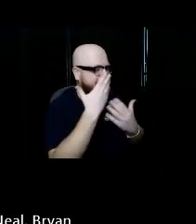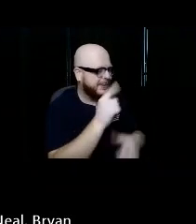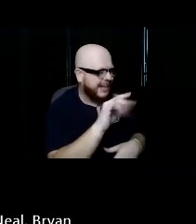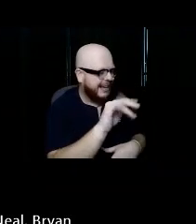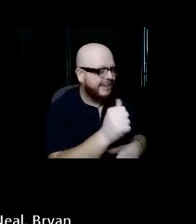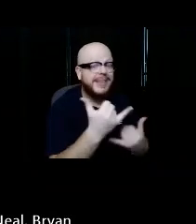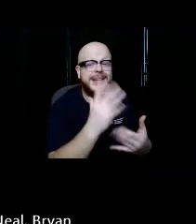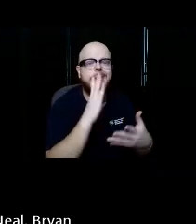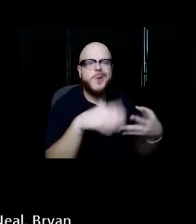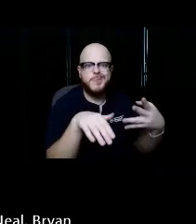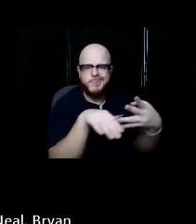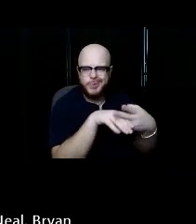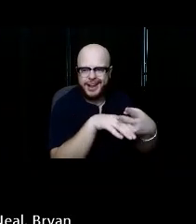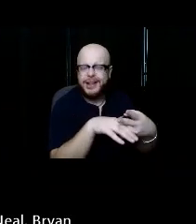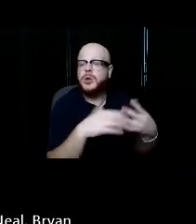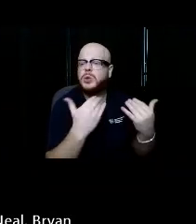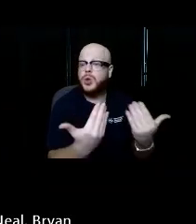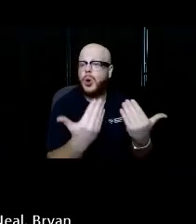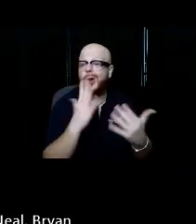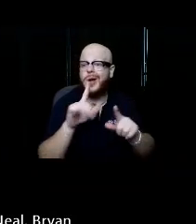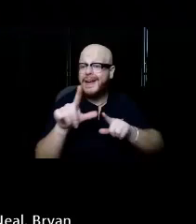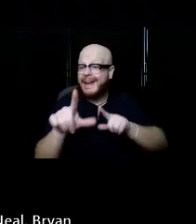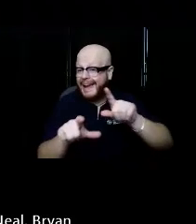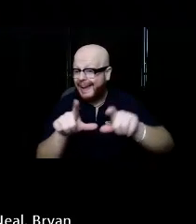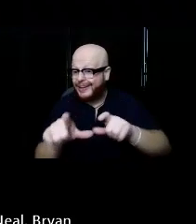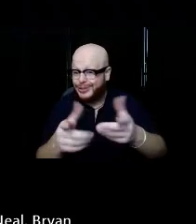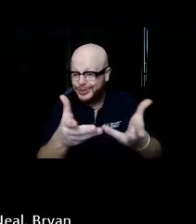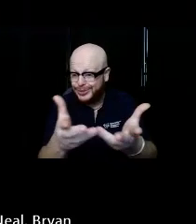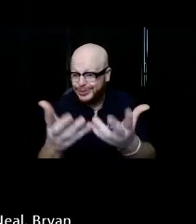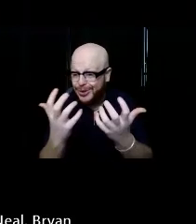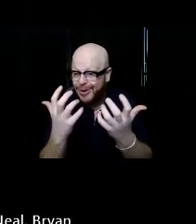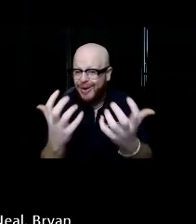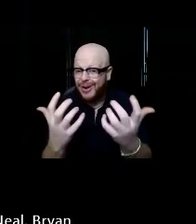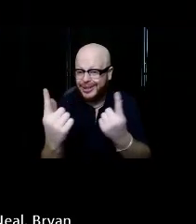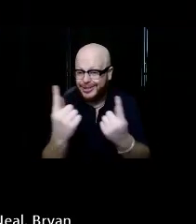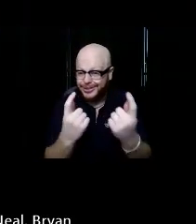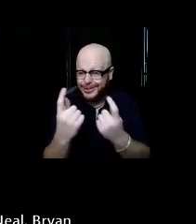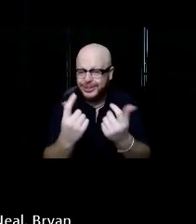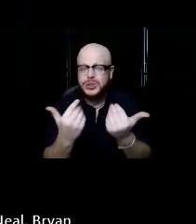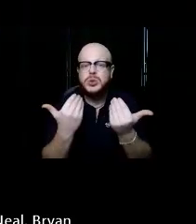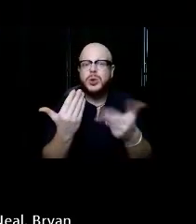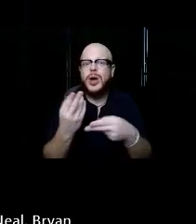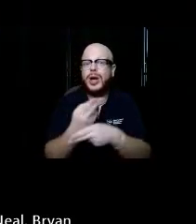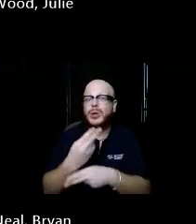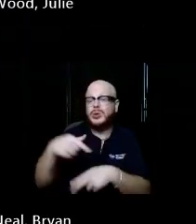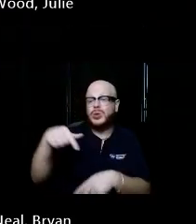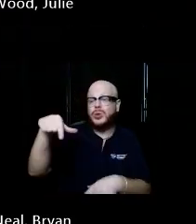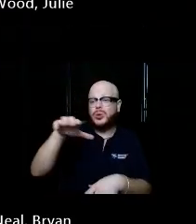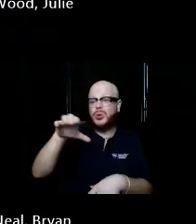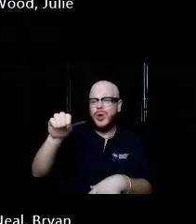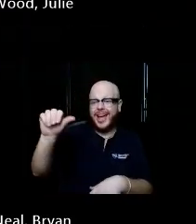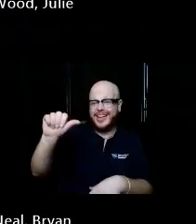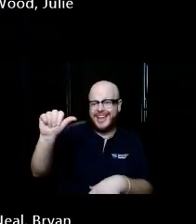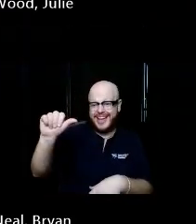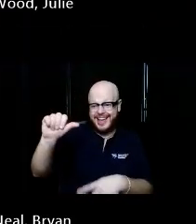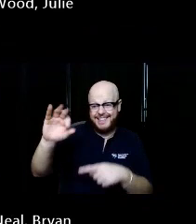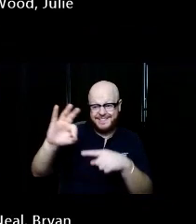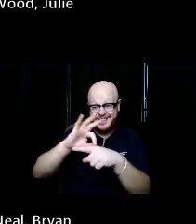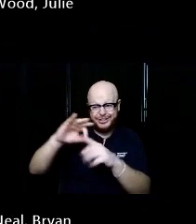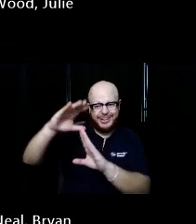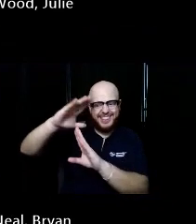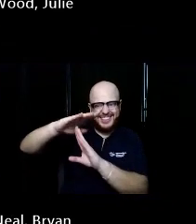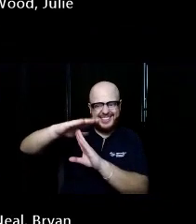that Q&A button at the top of your screen to ask the presenters questions. And now, Julie Wood, the Accessible